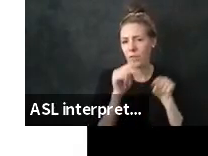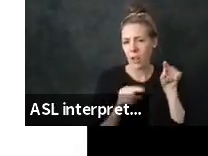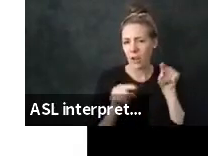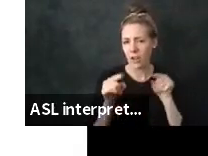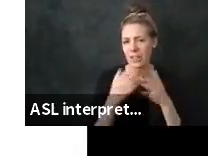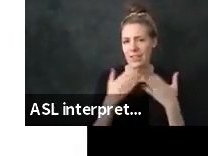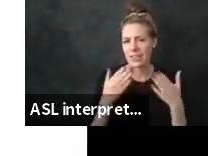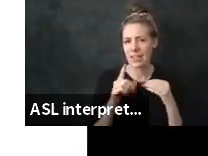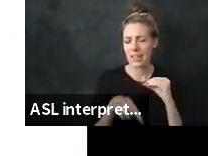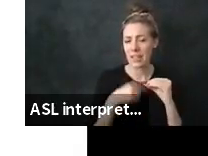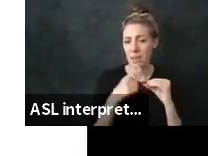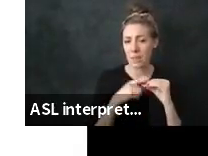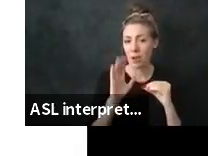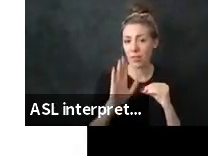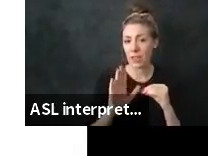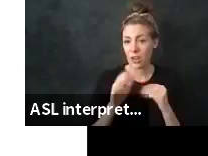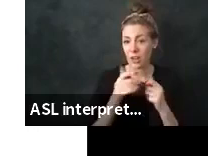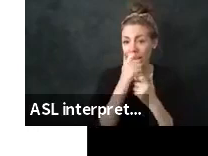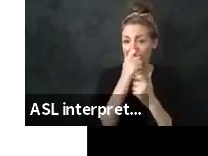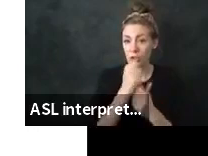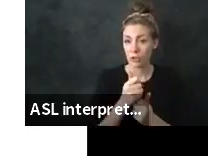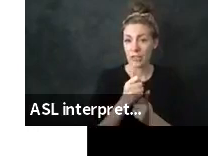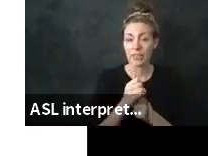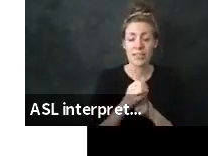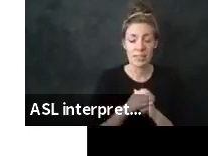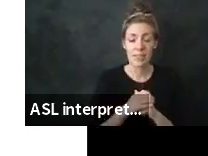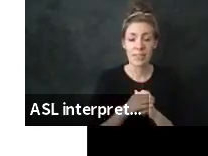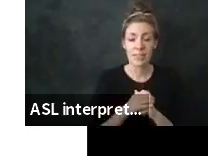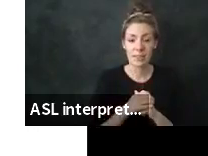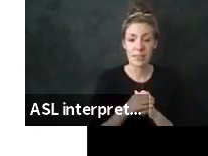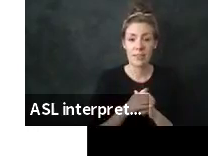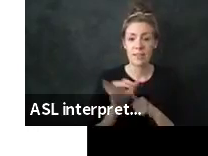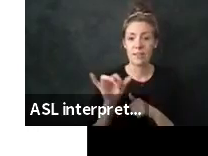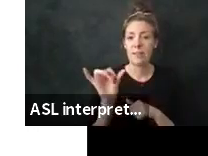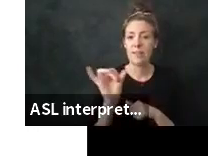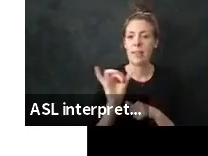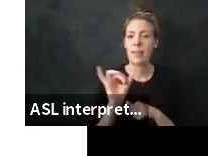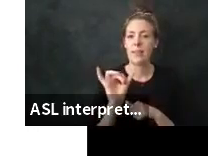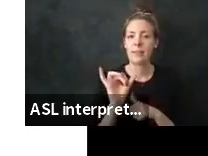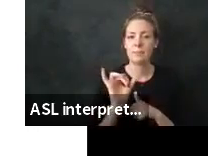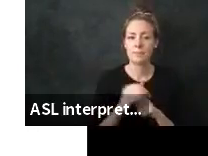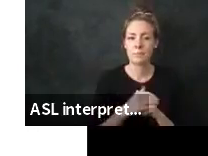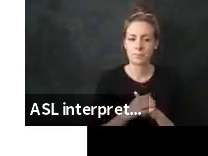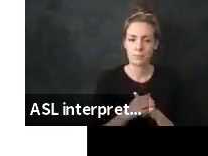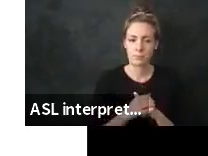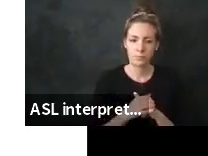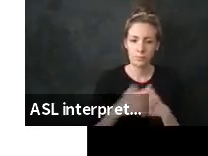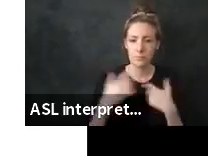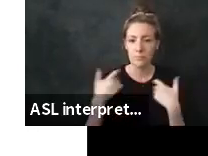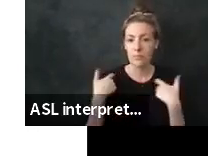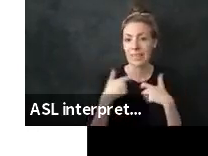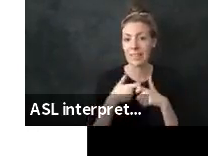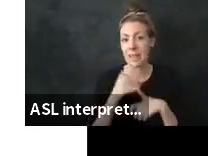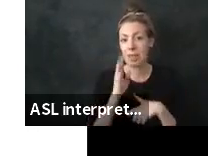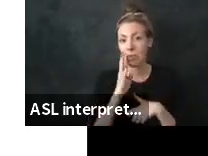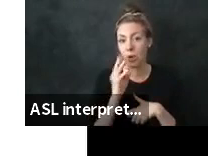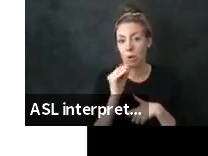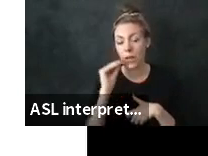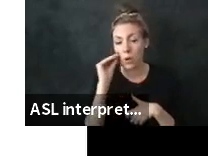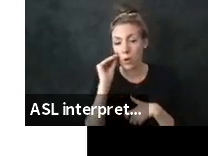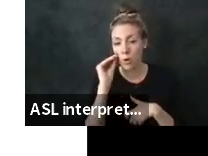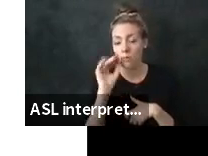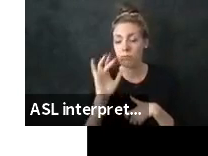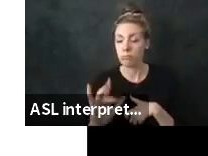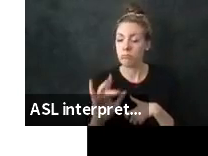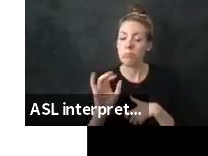socioeconomic interests of a community, such as Spanish spoken at home,